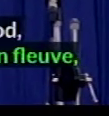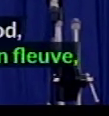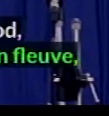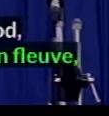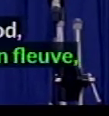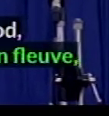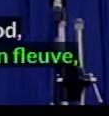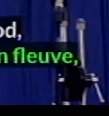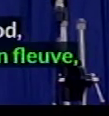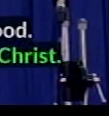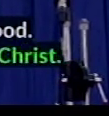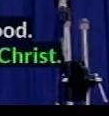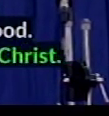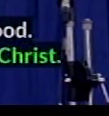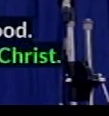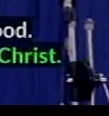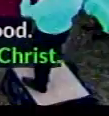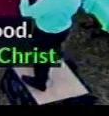Jesus